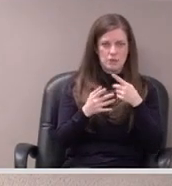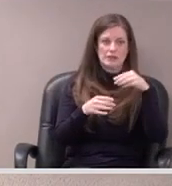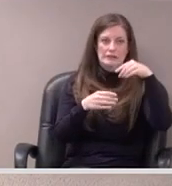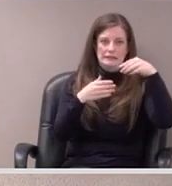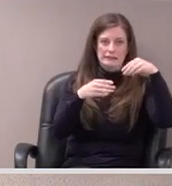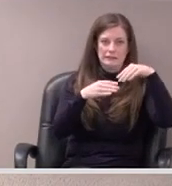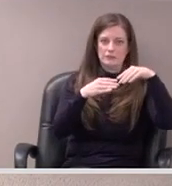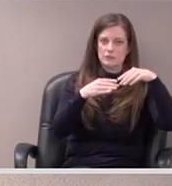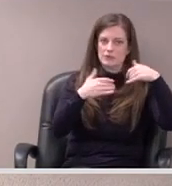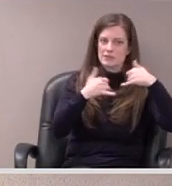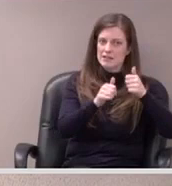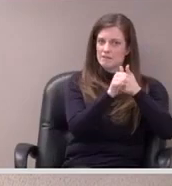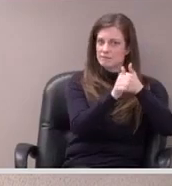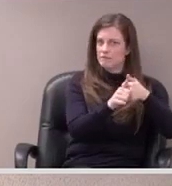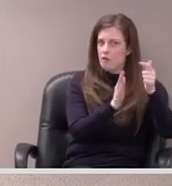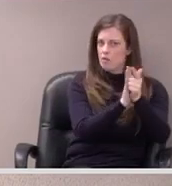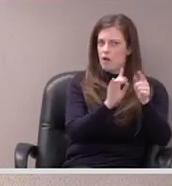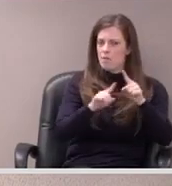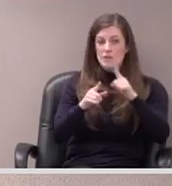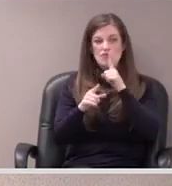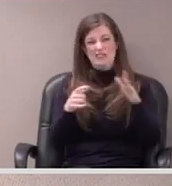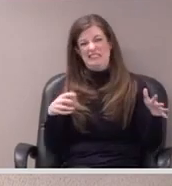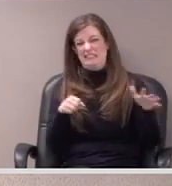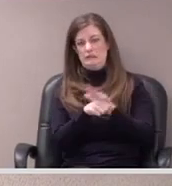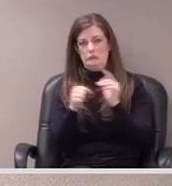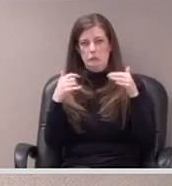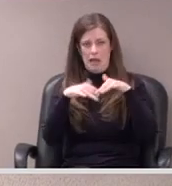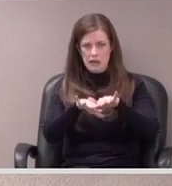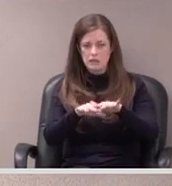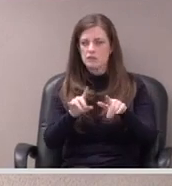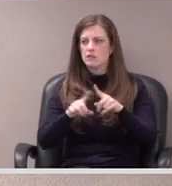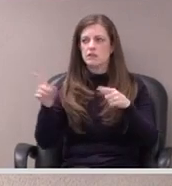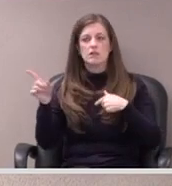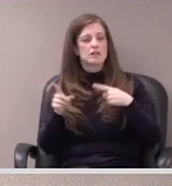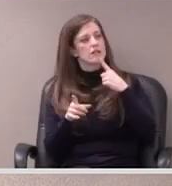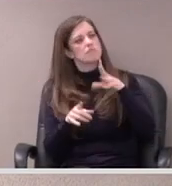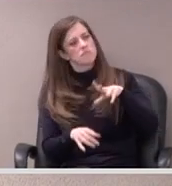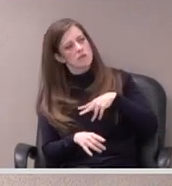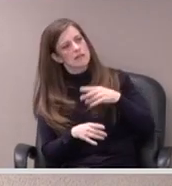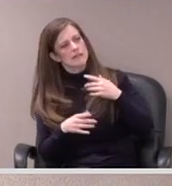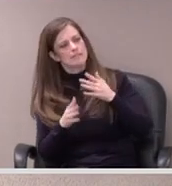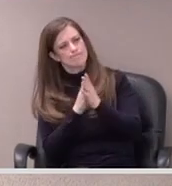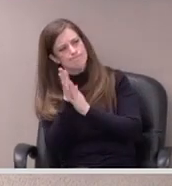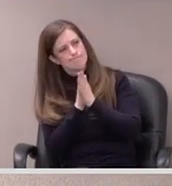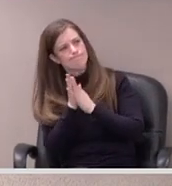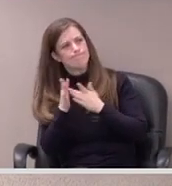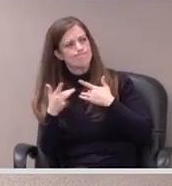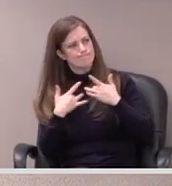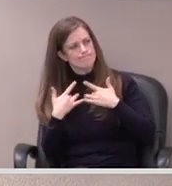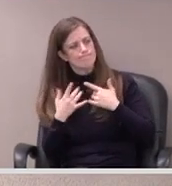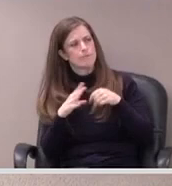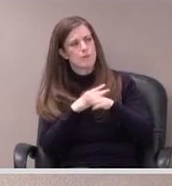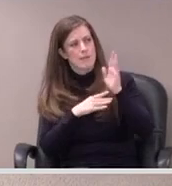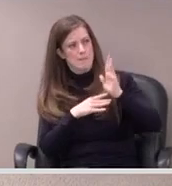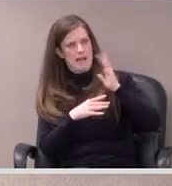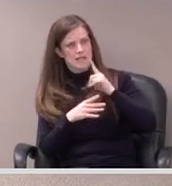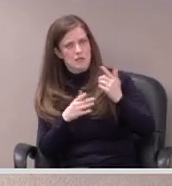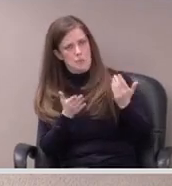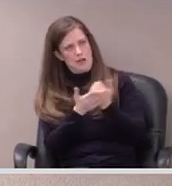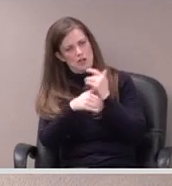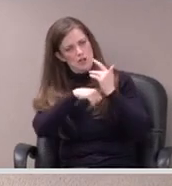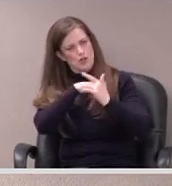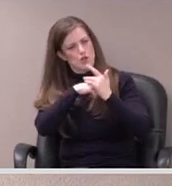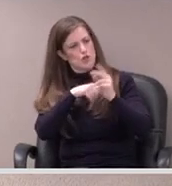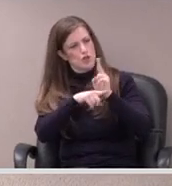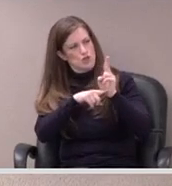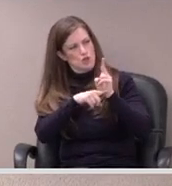crowded. I've taken issue in the past, and I still do, with the way that we consider what usable space is. And we've had